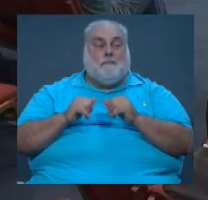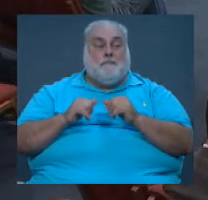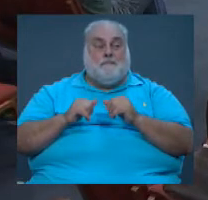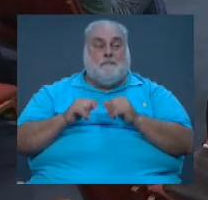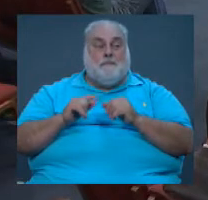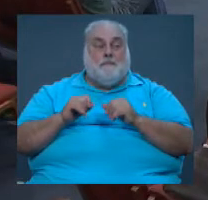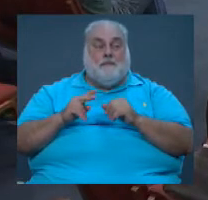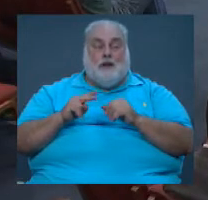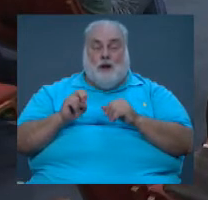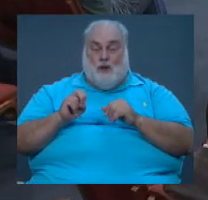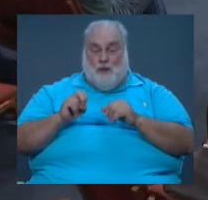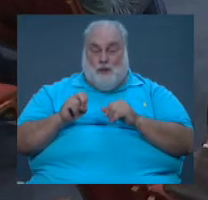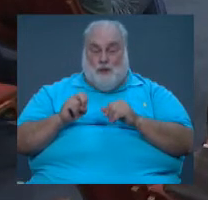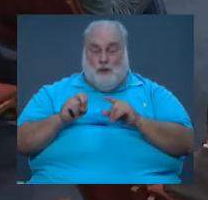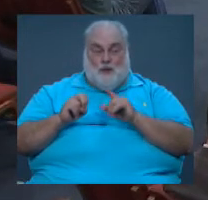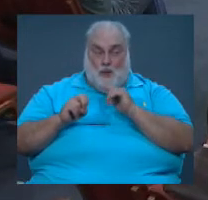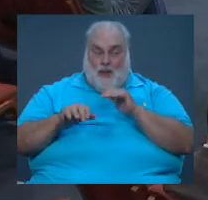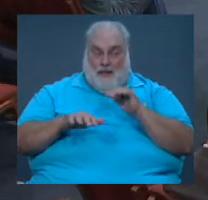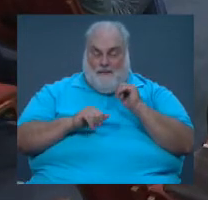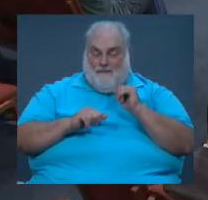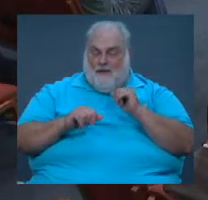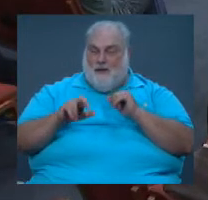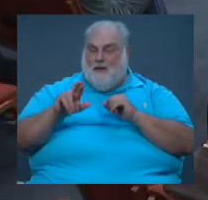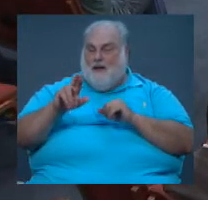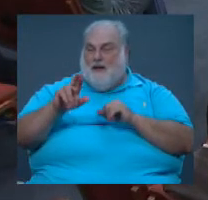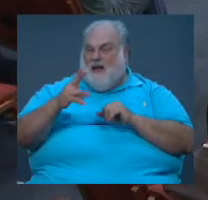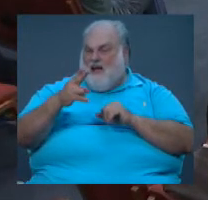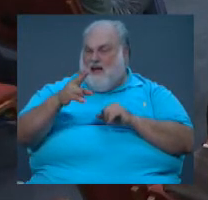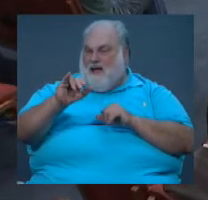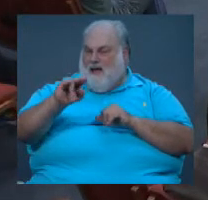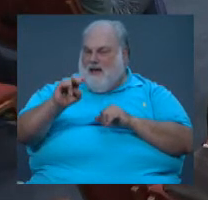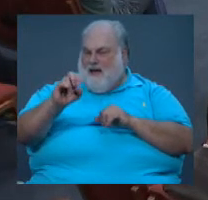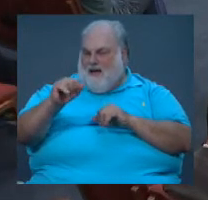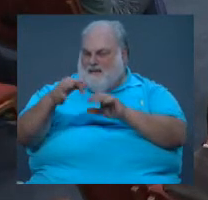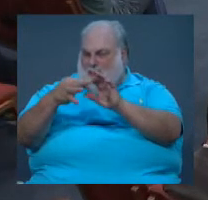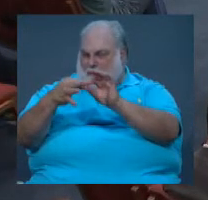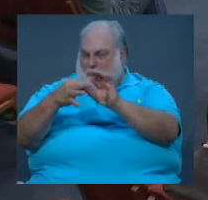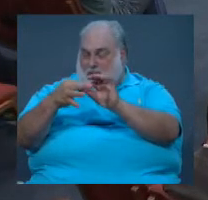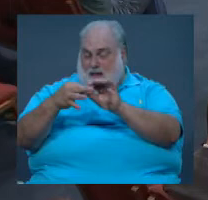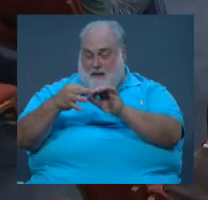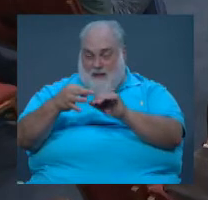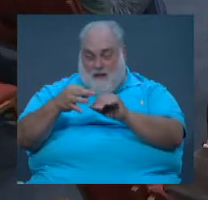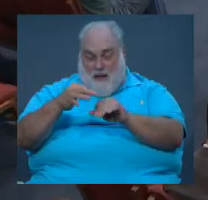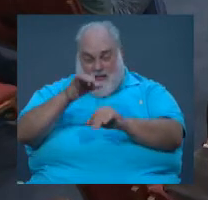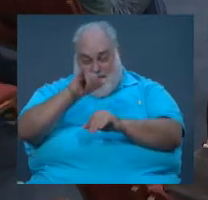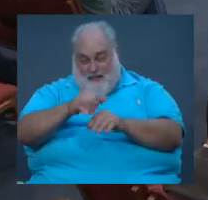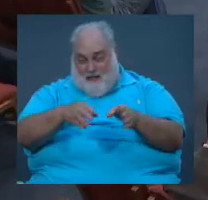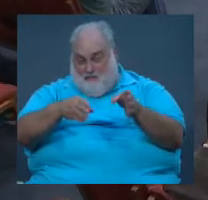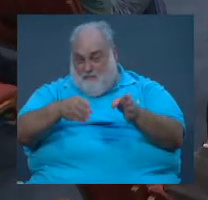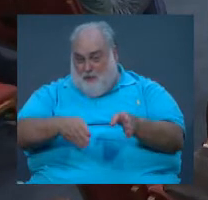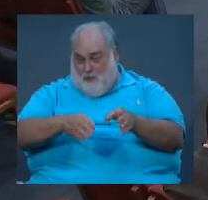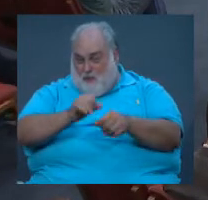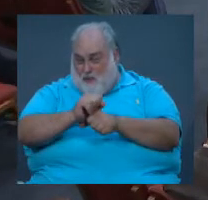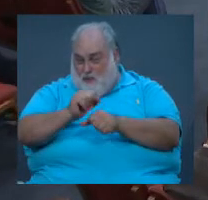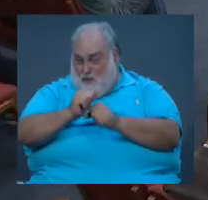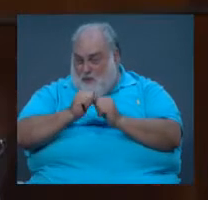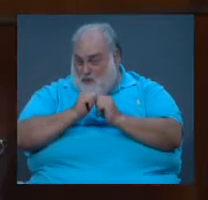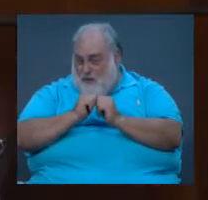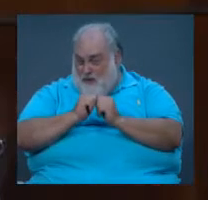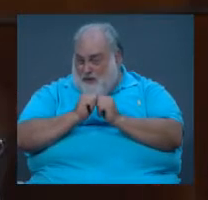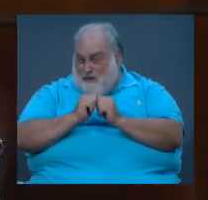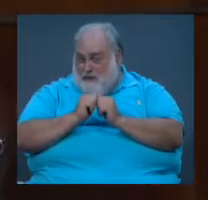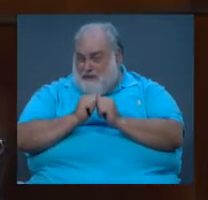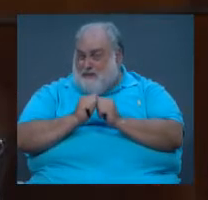come back. Ronnie, so kind of find it interesting, have we dealt with this vendor? Haven't known